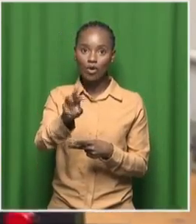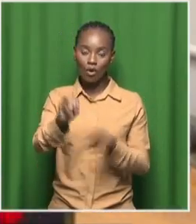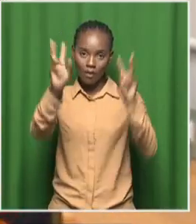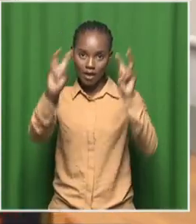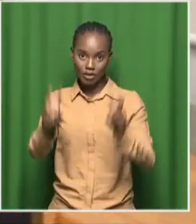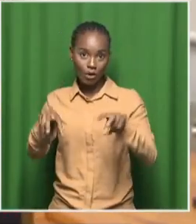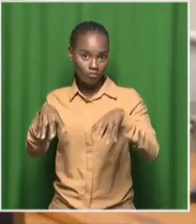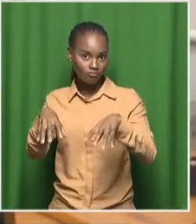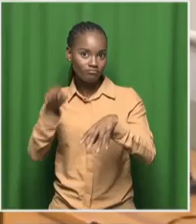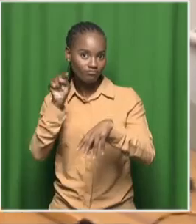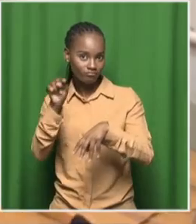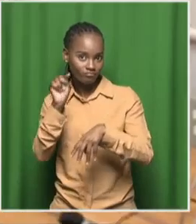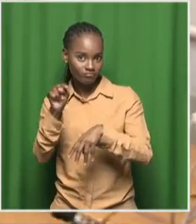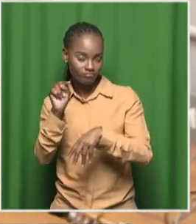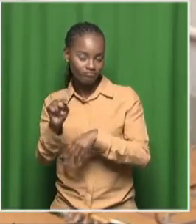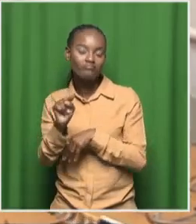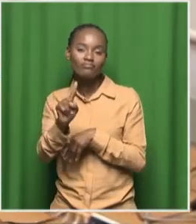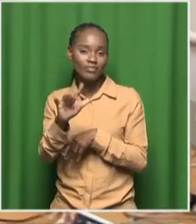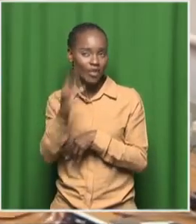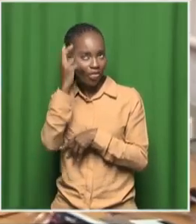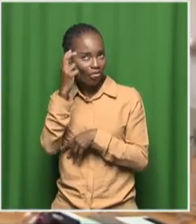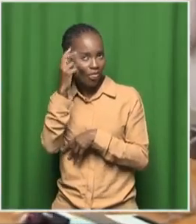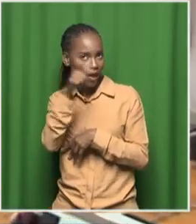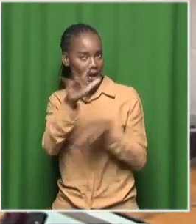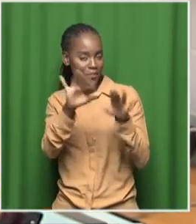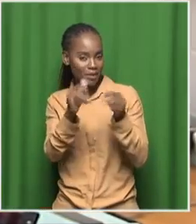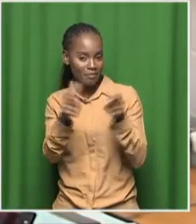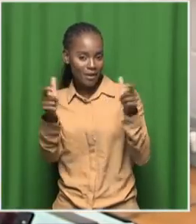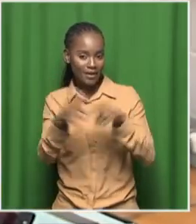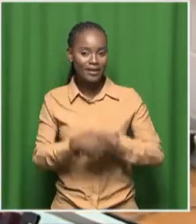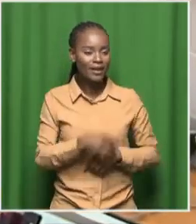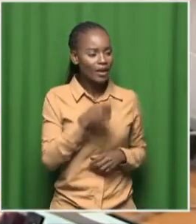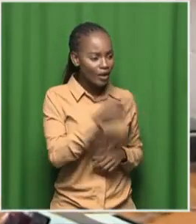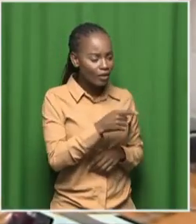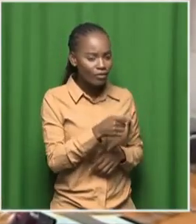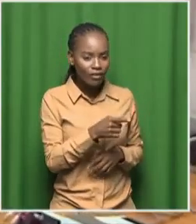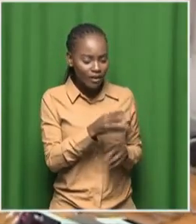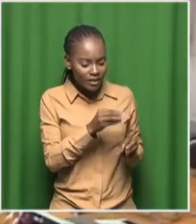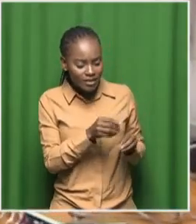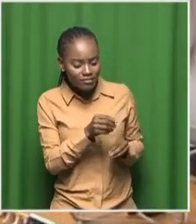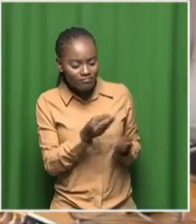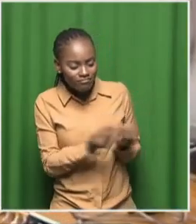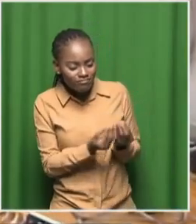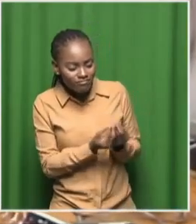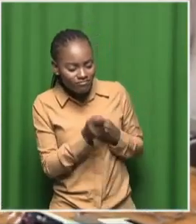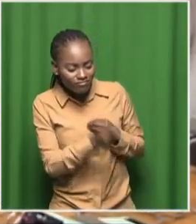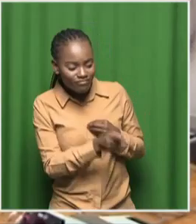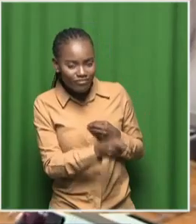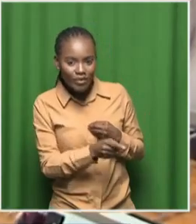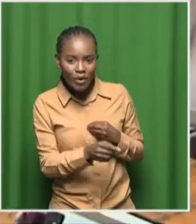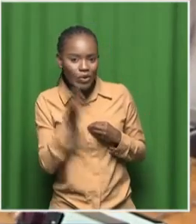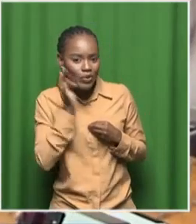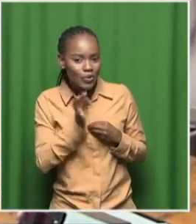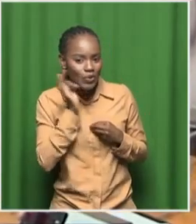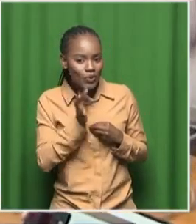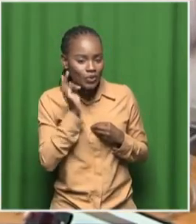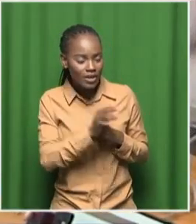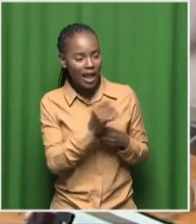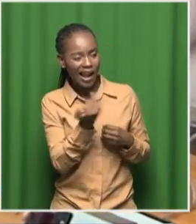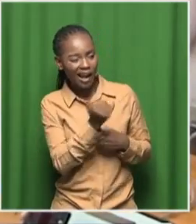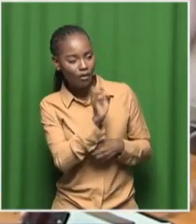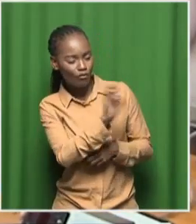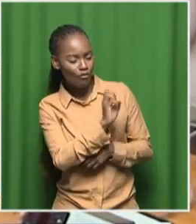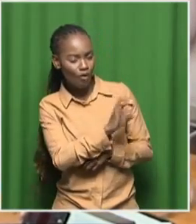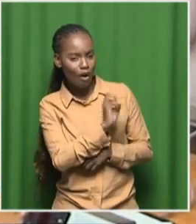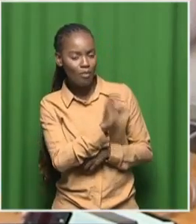very cute. That thing looks like a traffic light there happening. We'll talk more about all of these things that are happening, but just giving you a sense